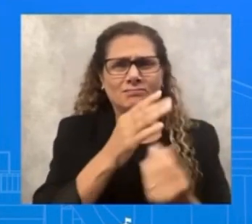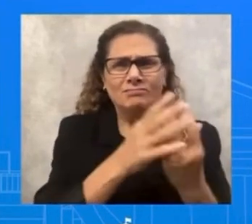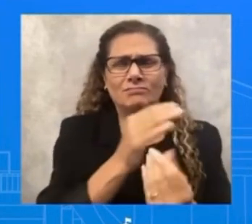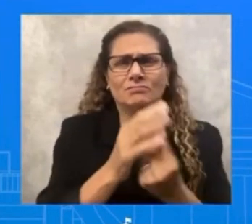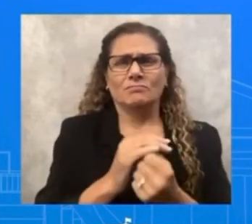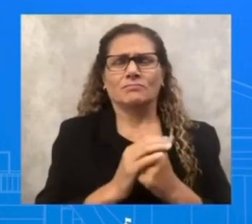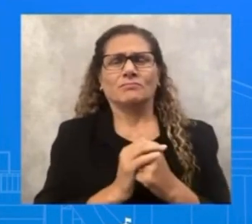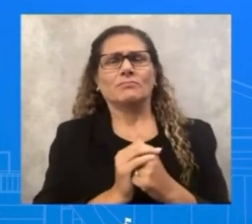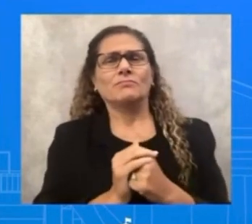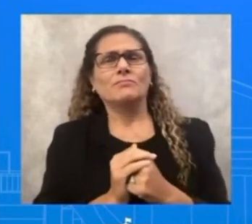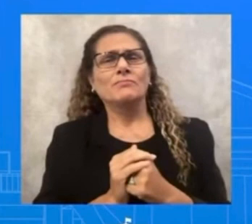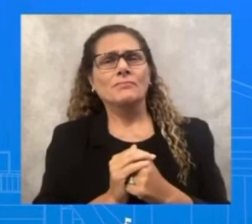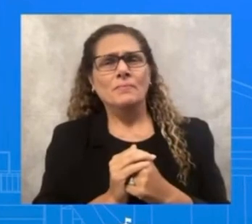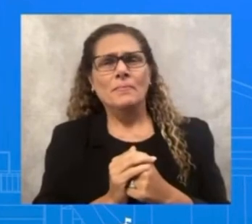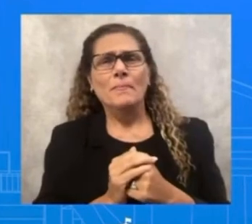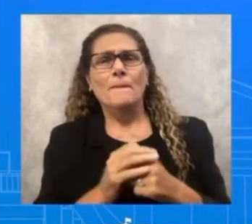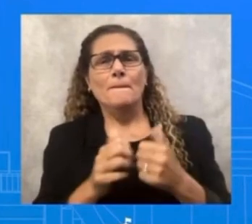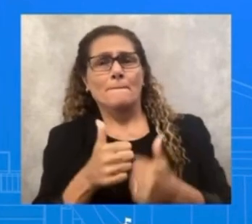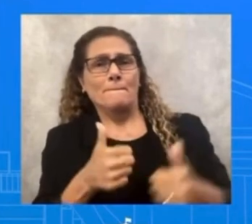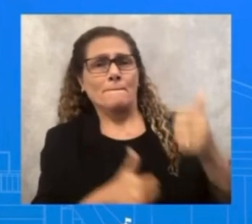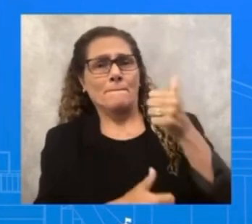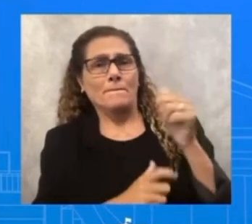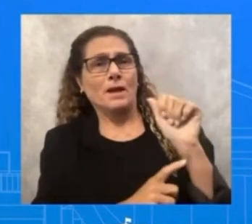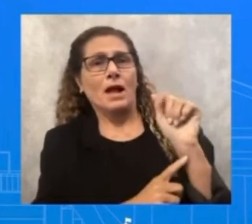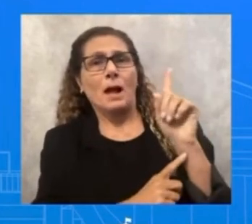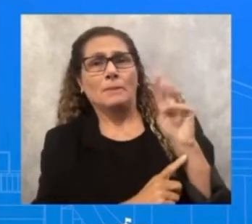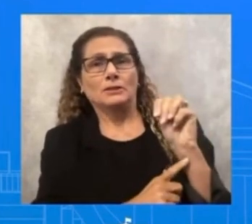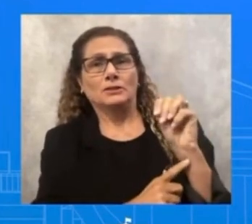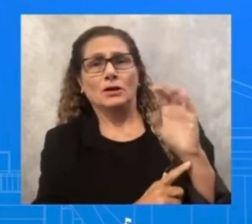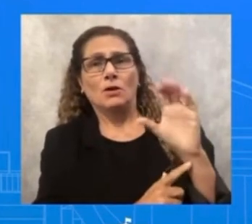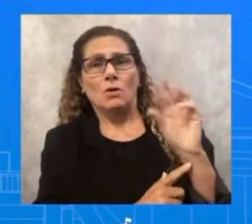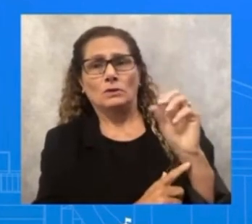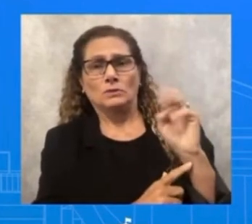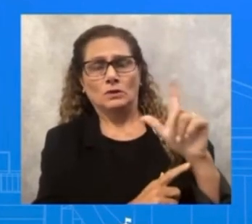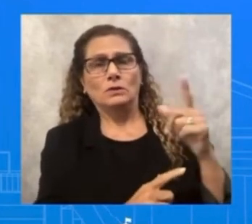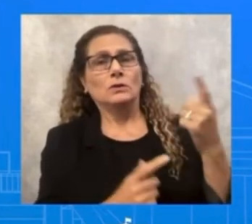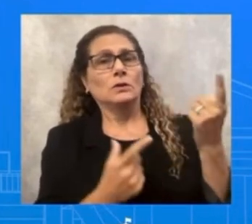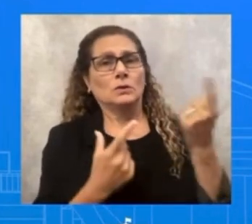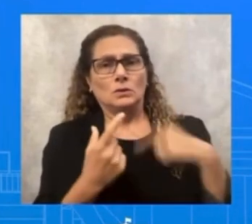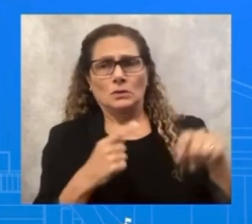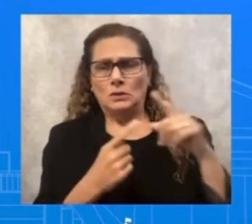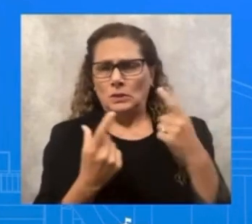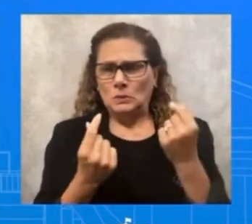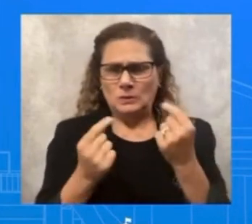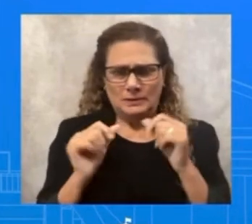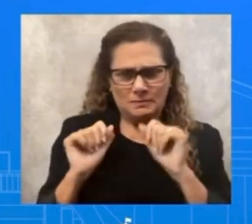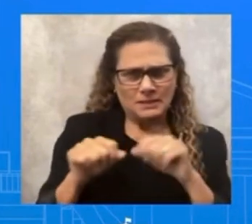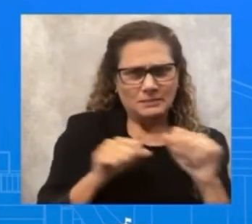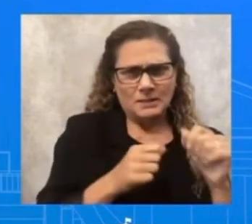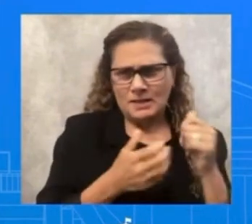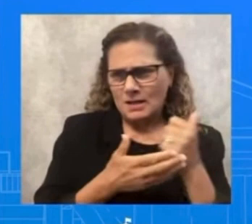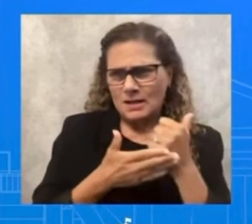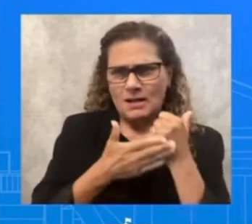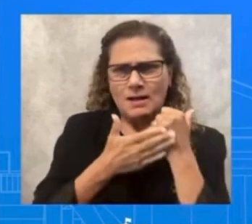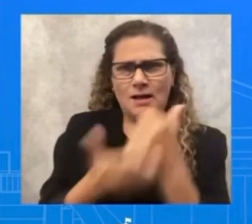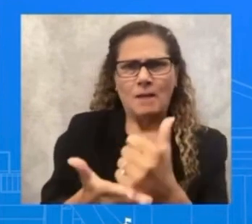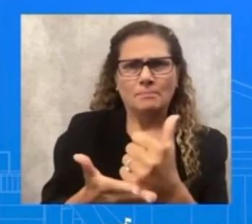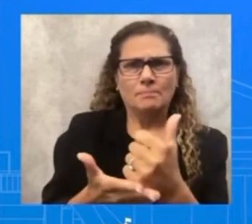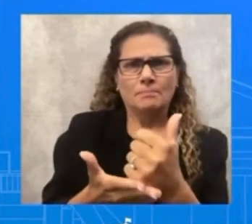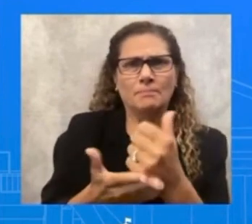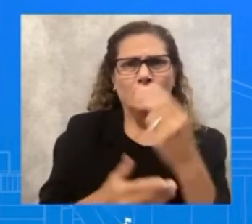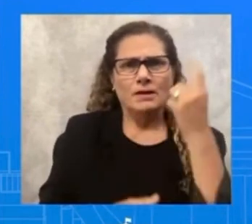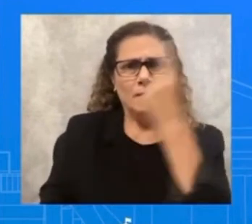explained, the administration is doing everything we can to support Hawaii's rescue and recovery efforts. To stop